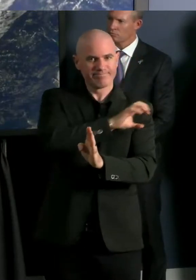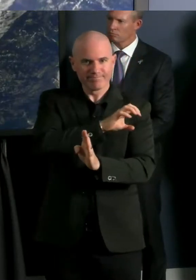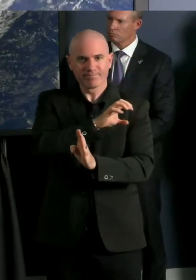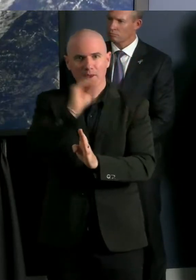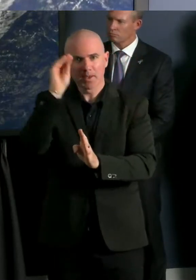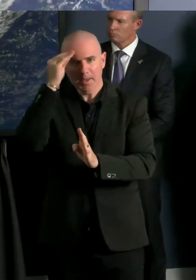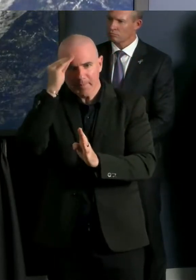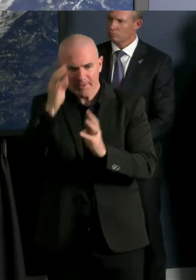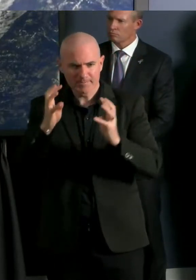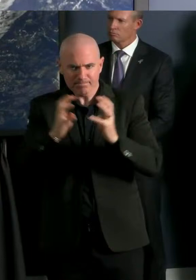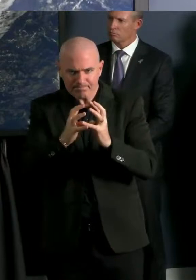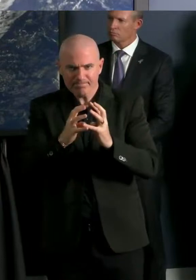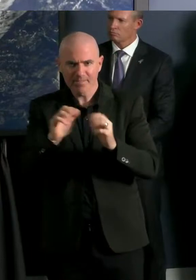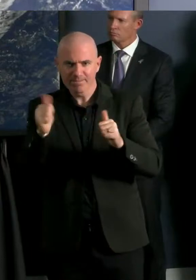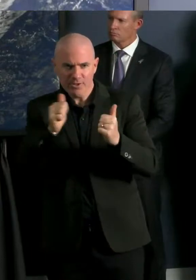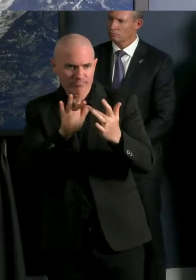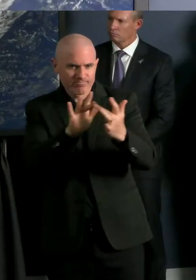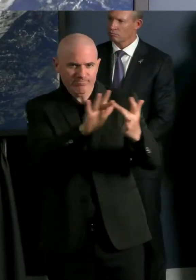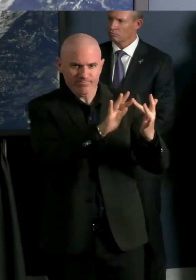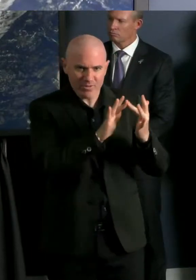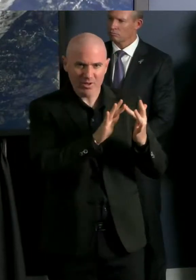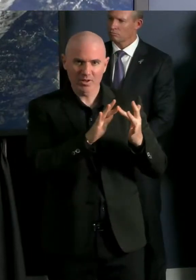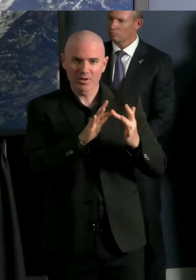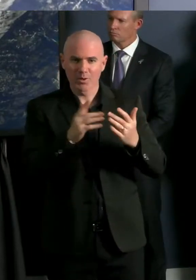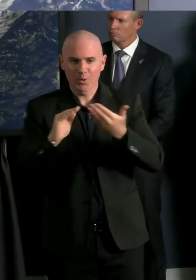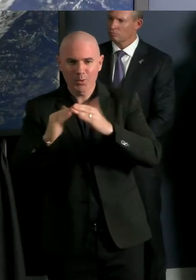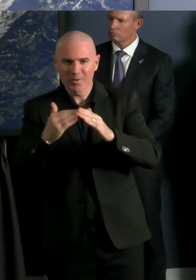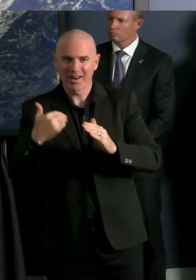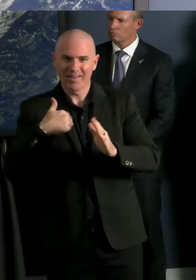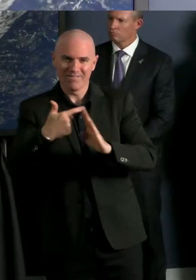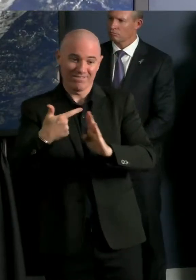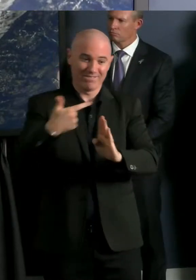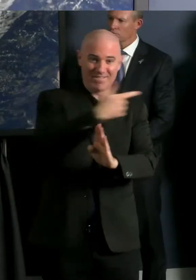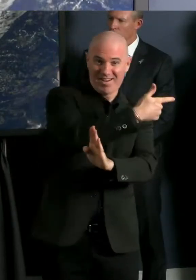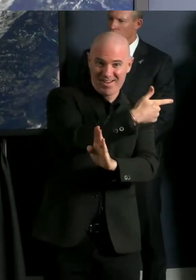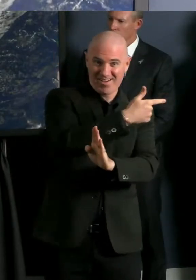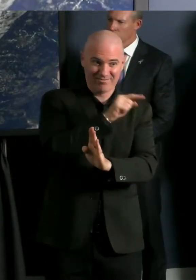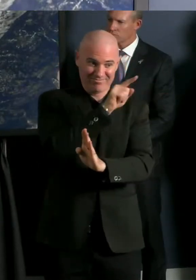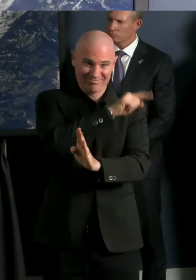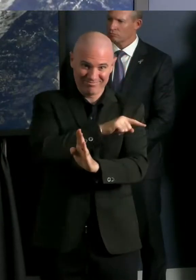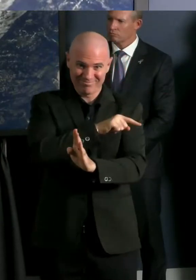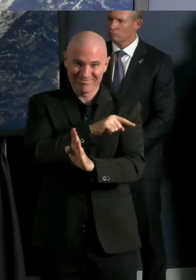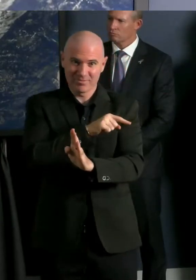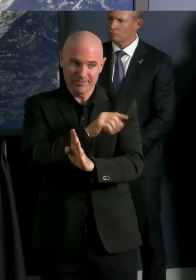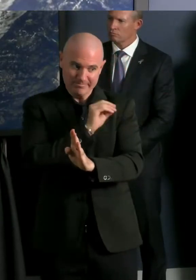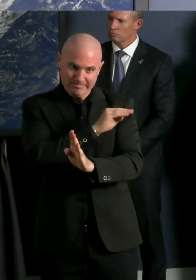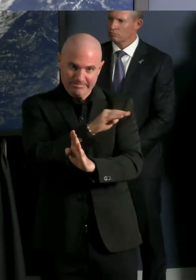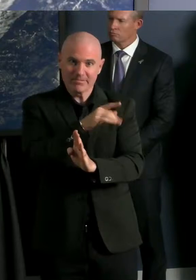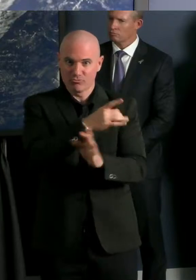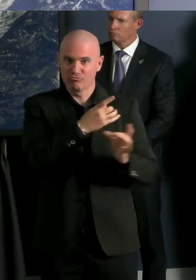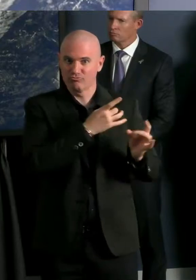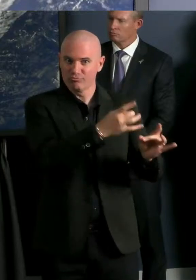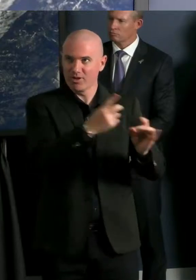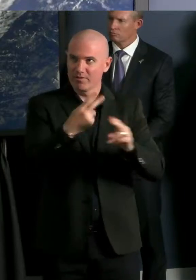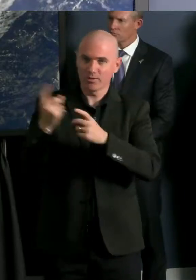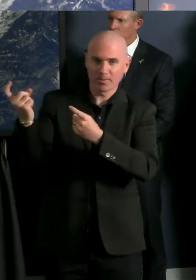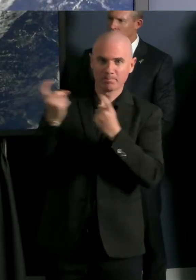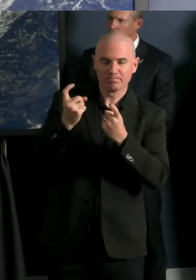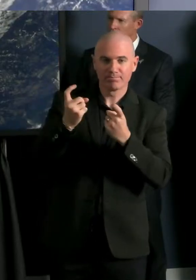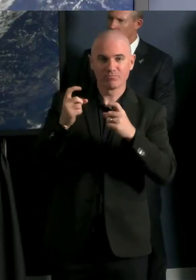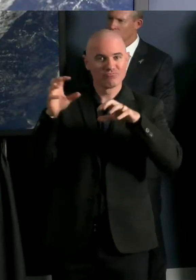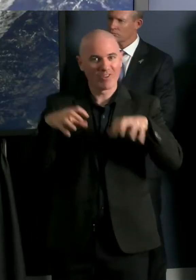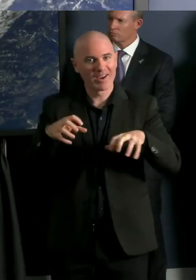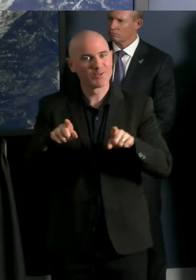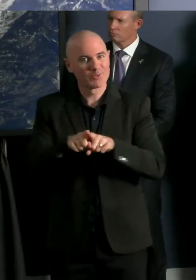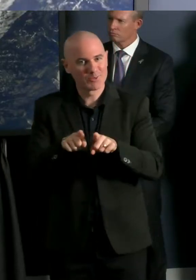engaged all of those remote communities in the Gulf and Cape area just for their preparedness as well. So again, it'll depend on the conditions. We